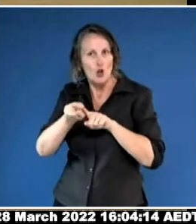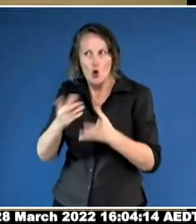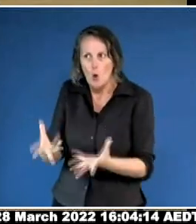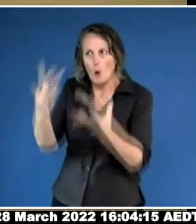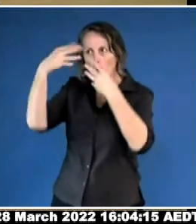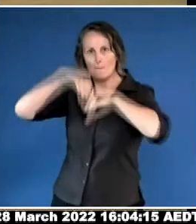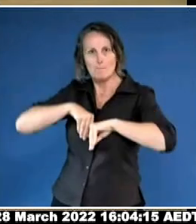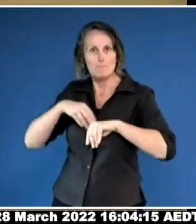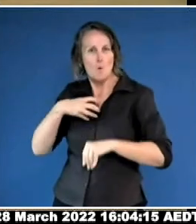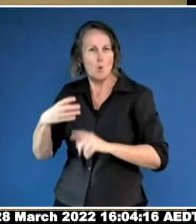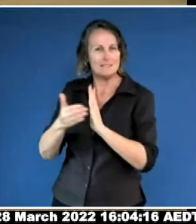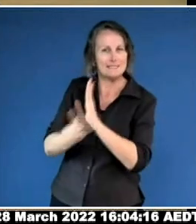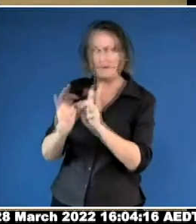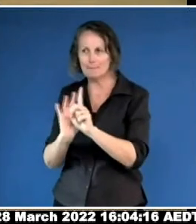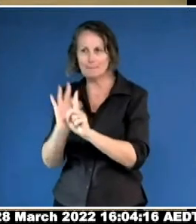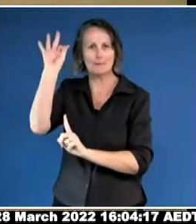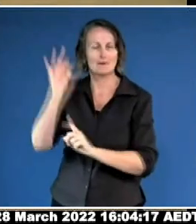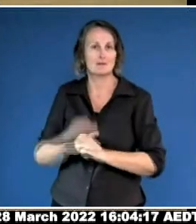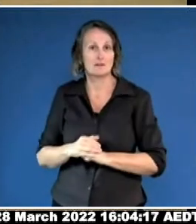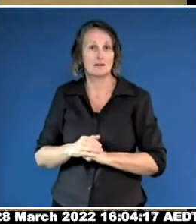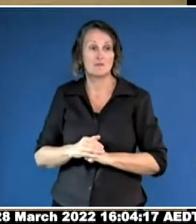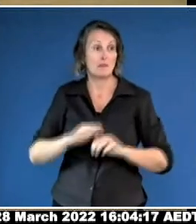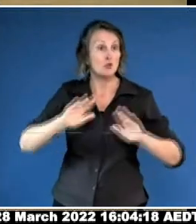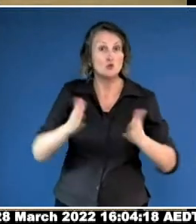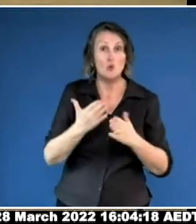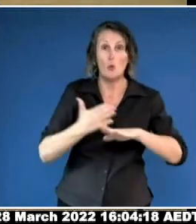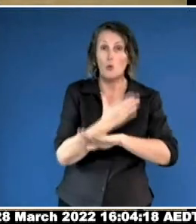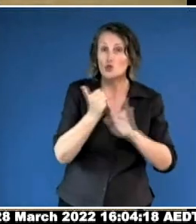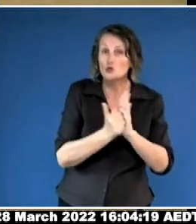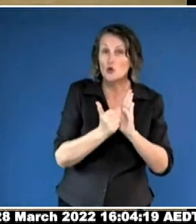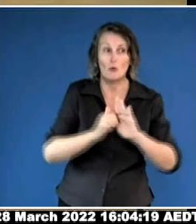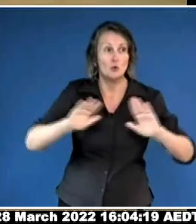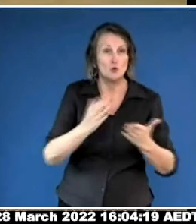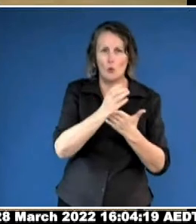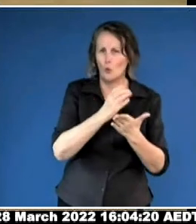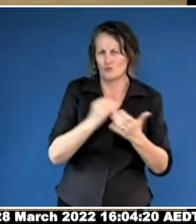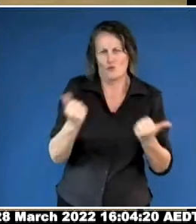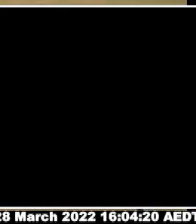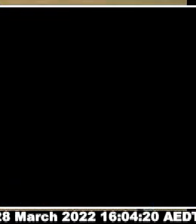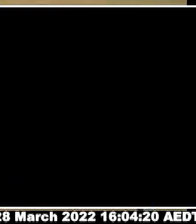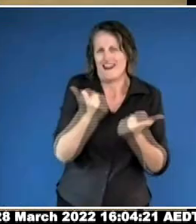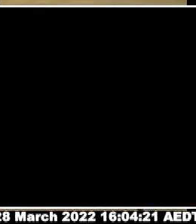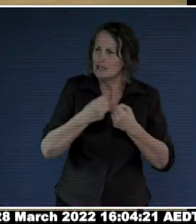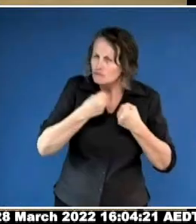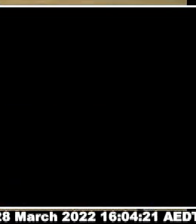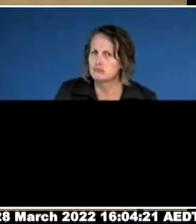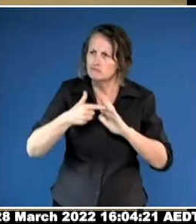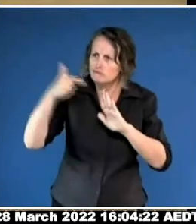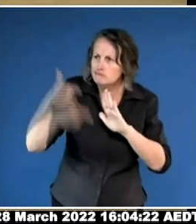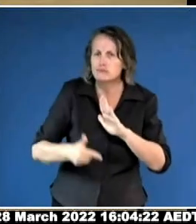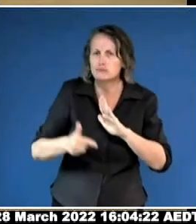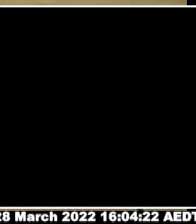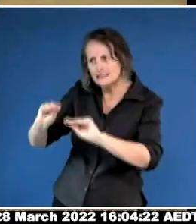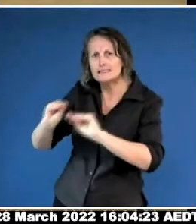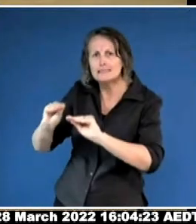offer on-the-job training rather than short courses comprising four-week placements. Despite older Australians